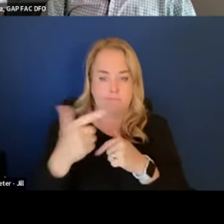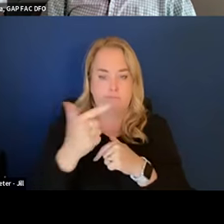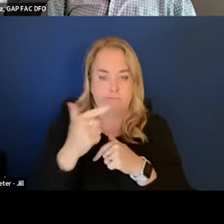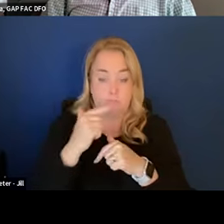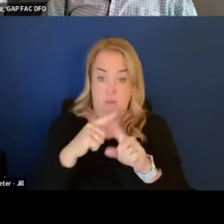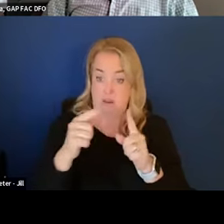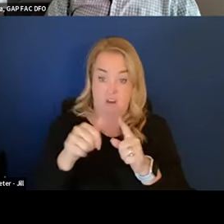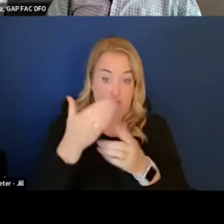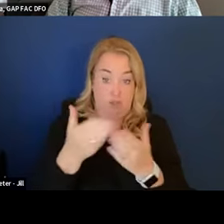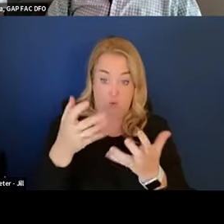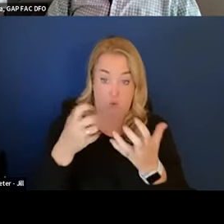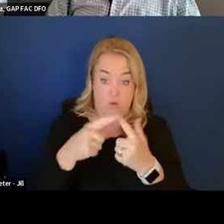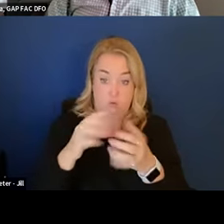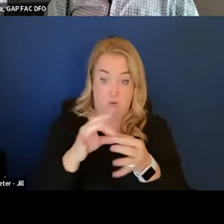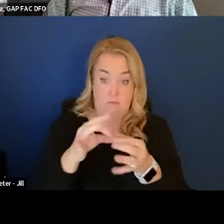to make?